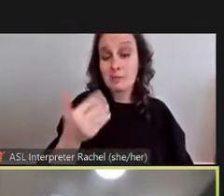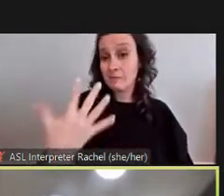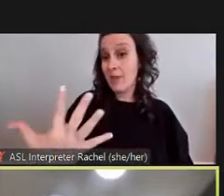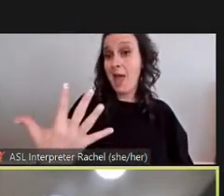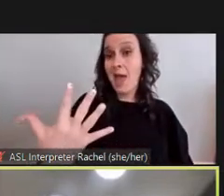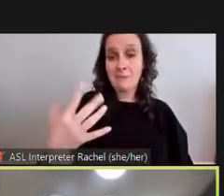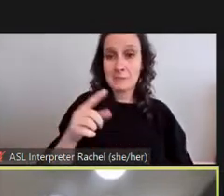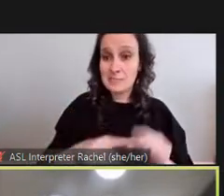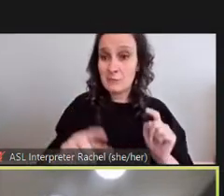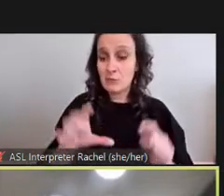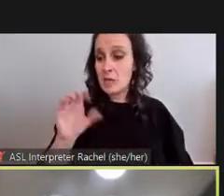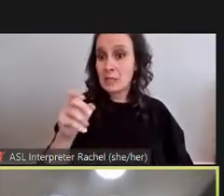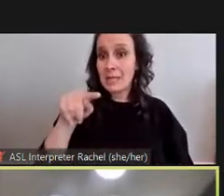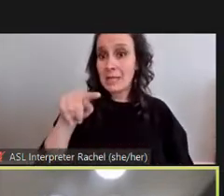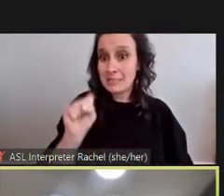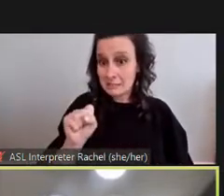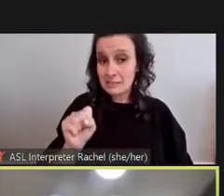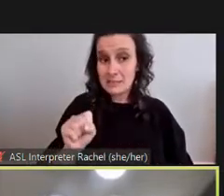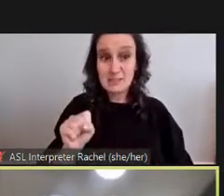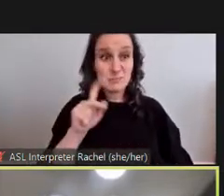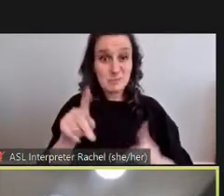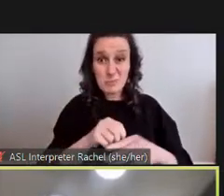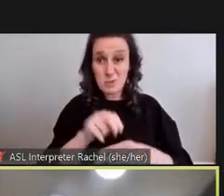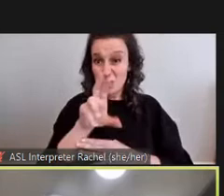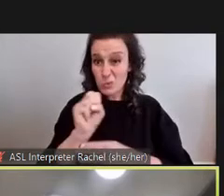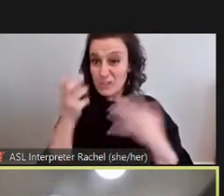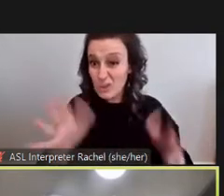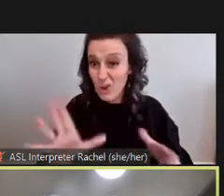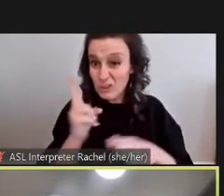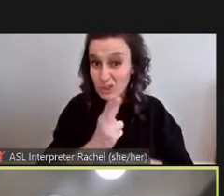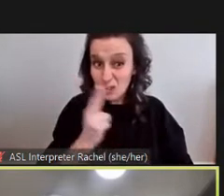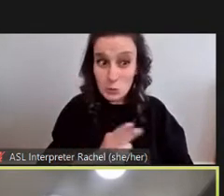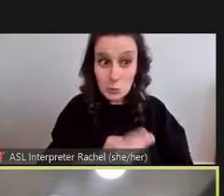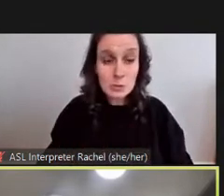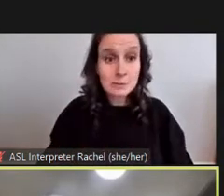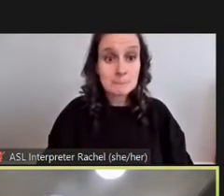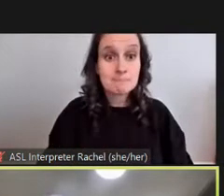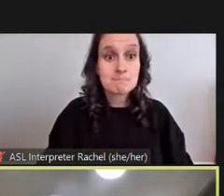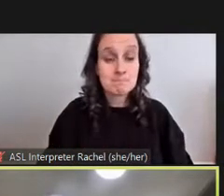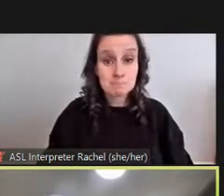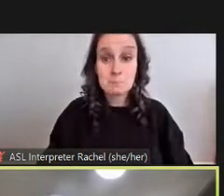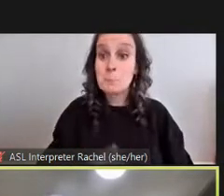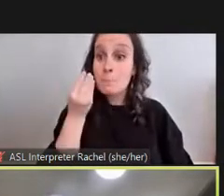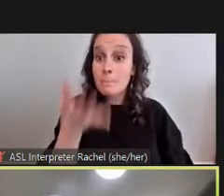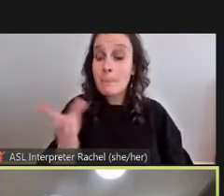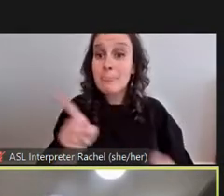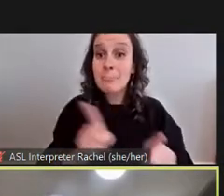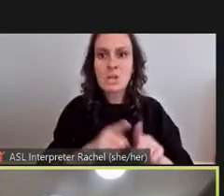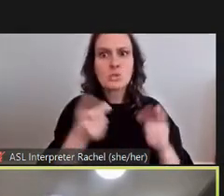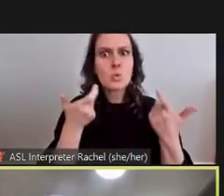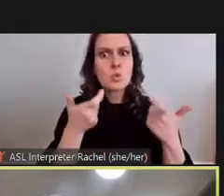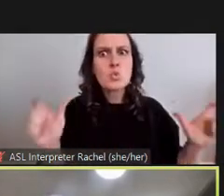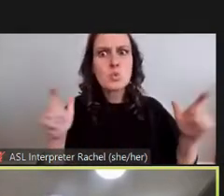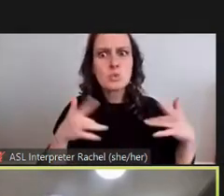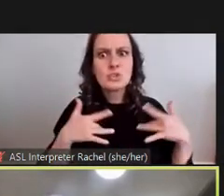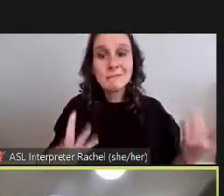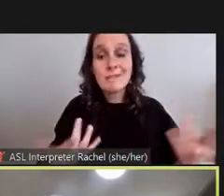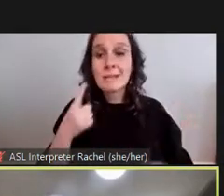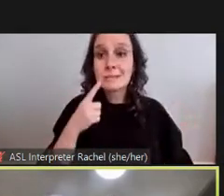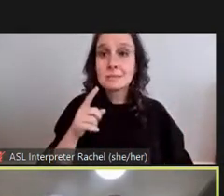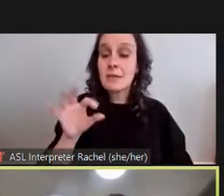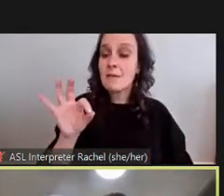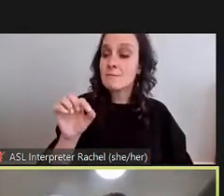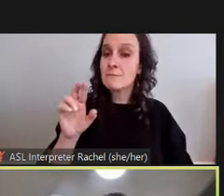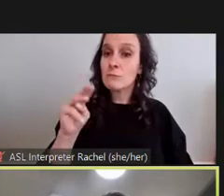and a lot of people in the US are already using it. We are also serving big events, like Formula